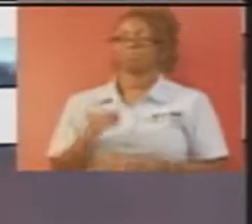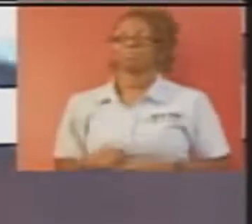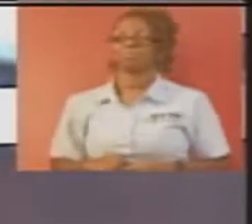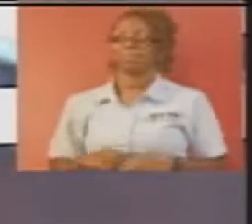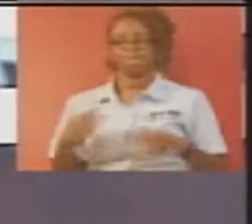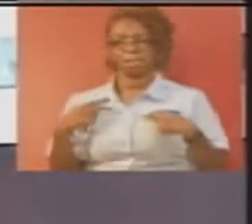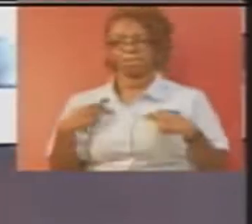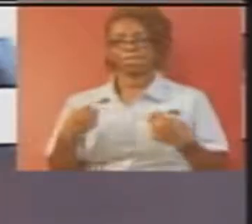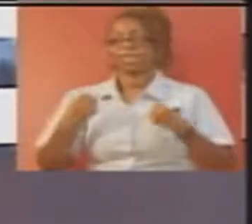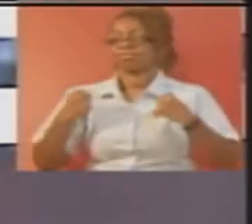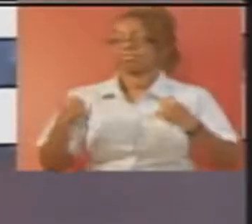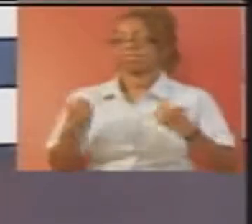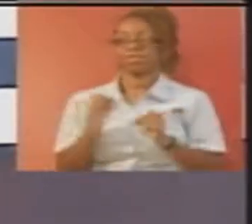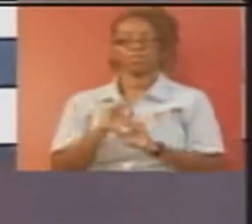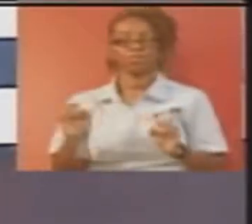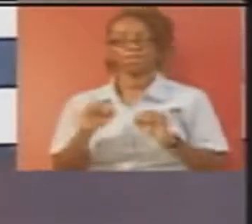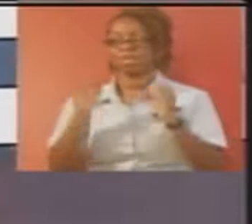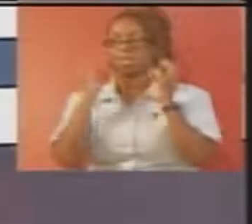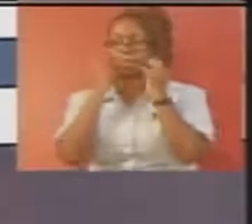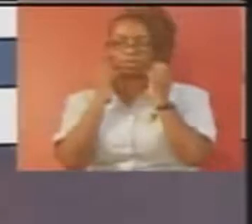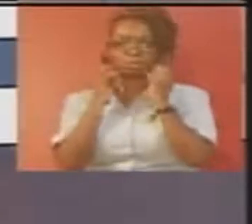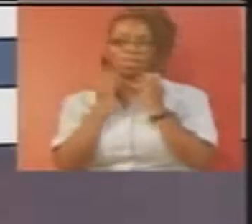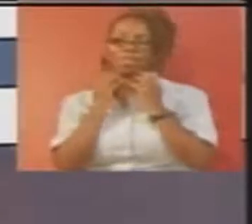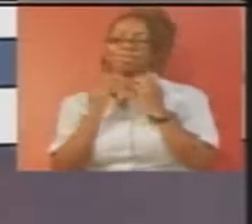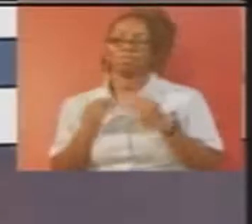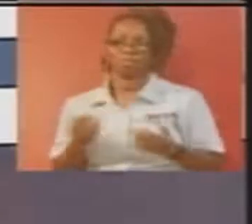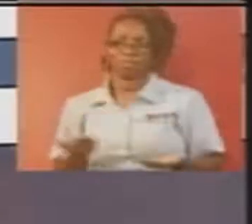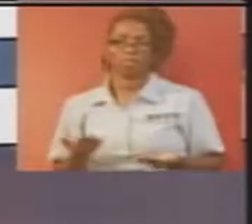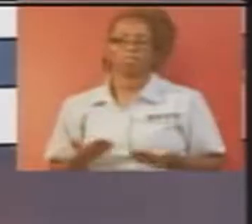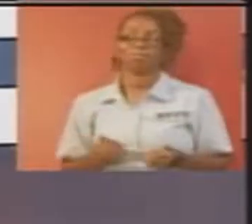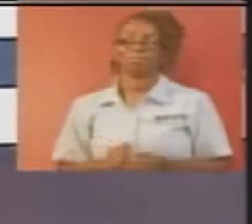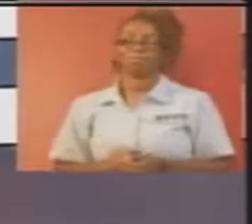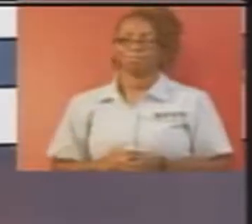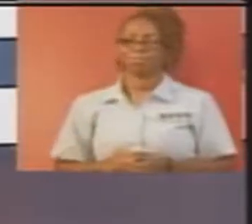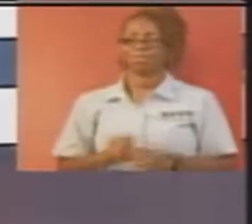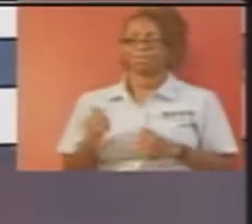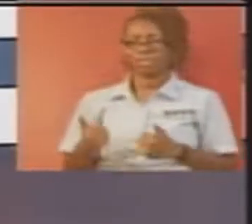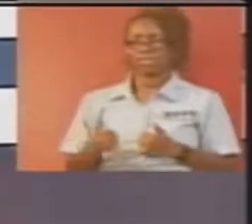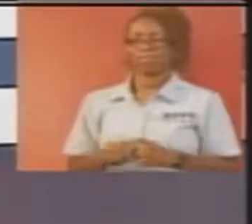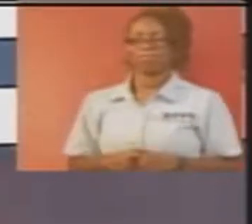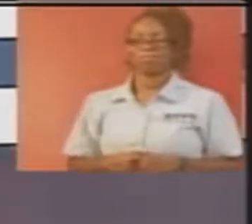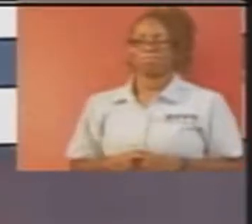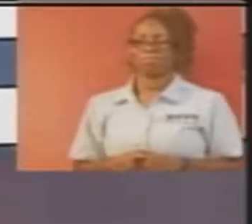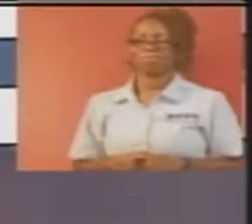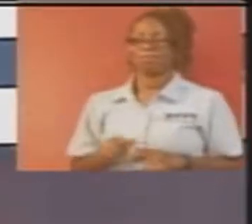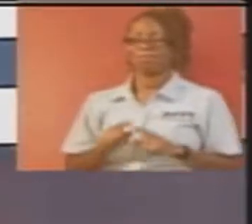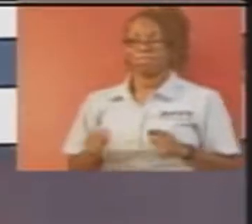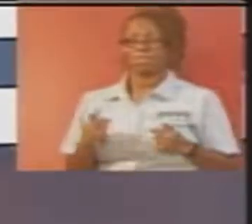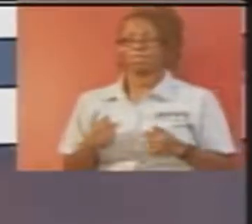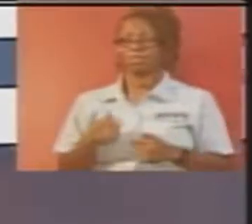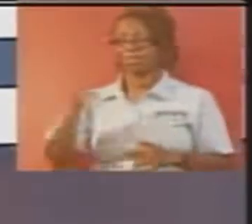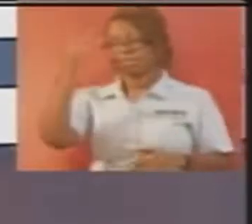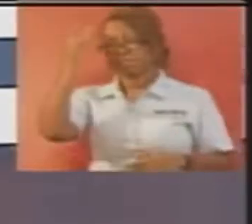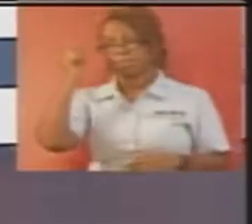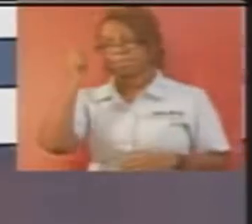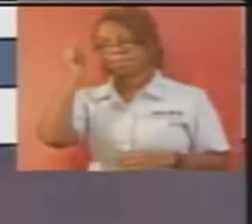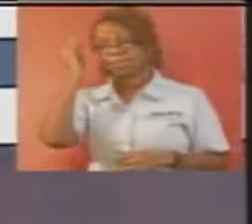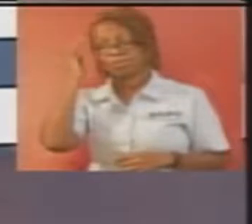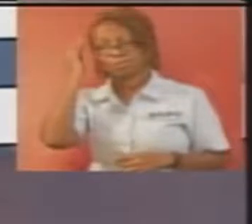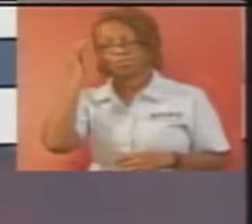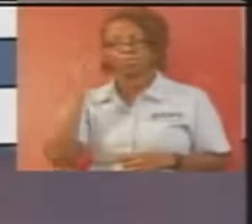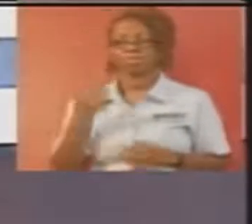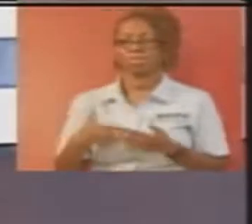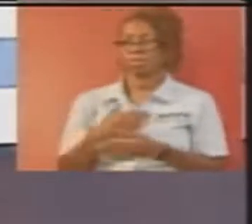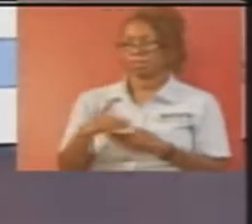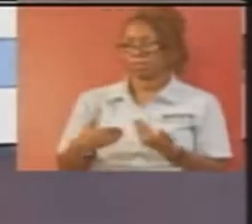which have been successful. However, depending on the characteristics of the vaccines approved, we would make